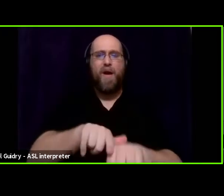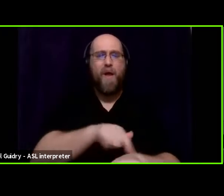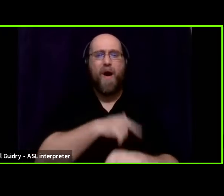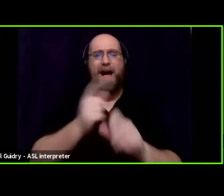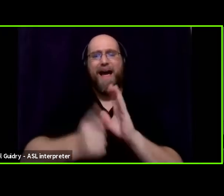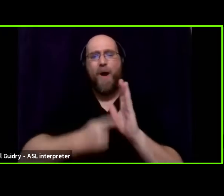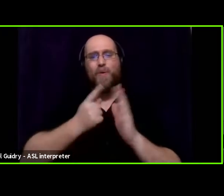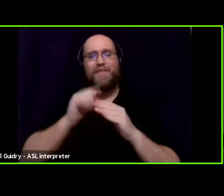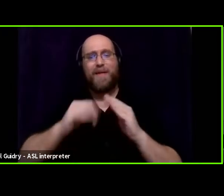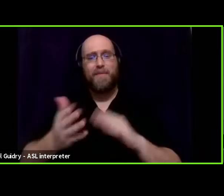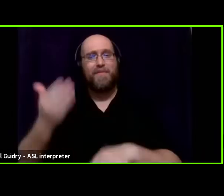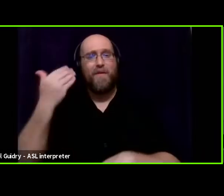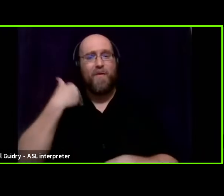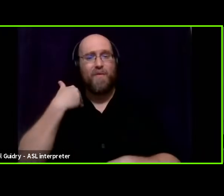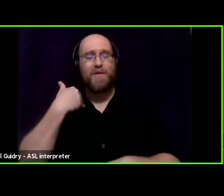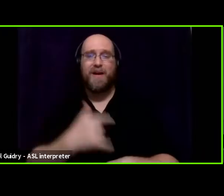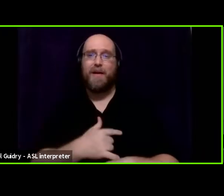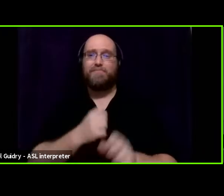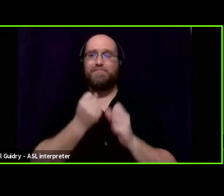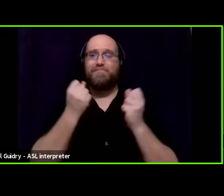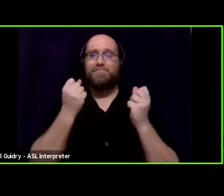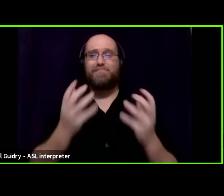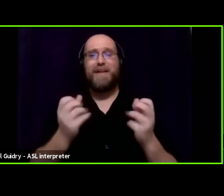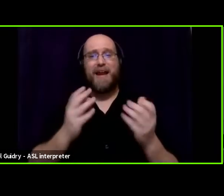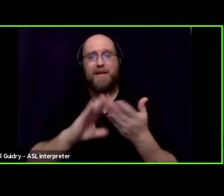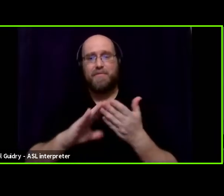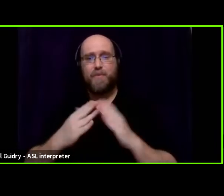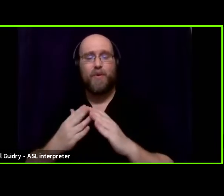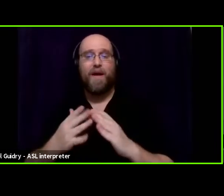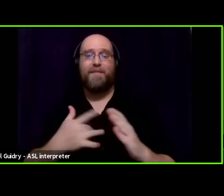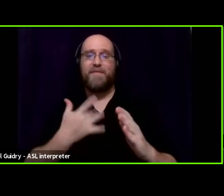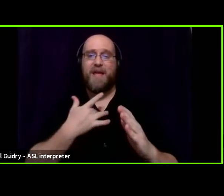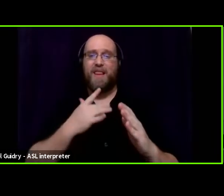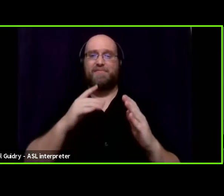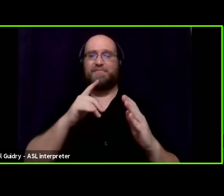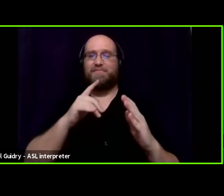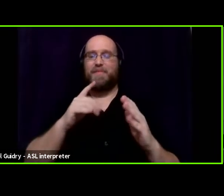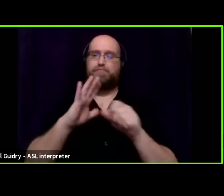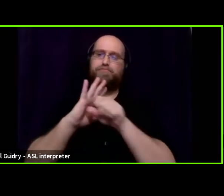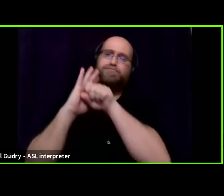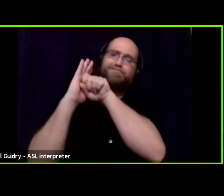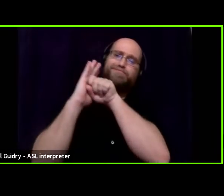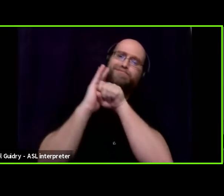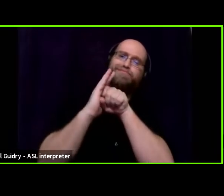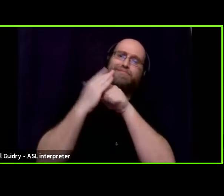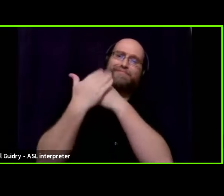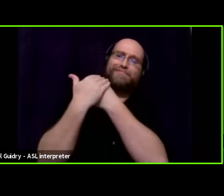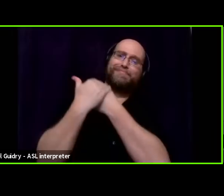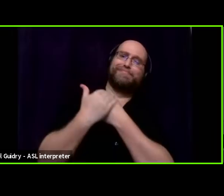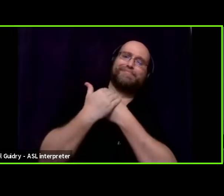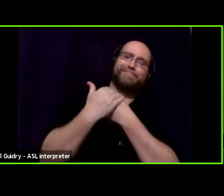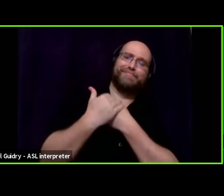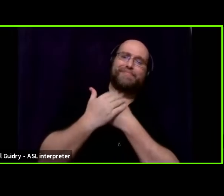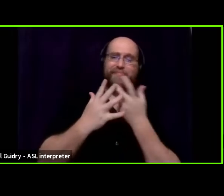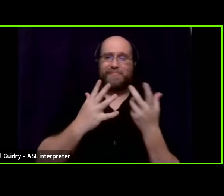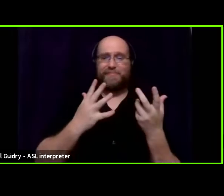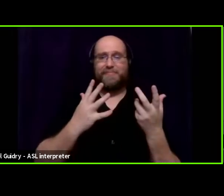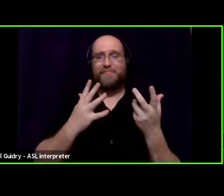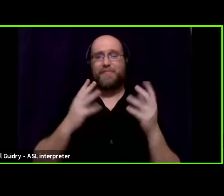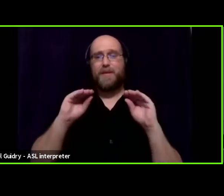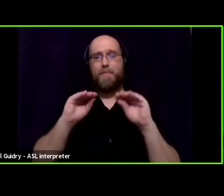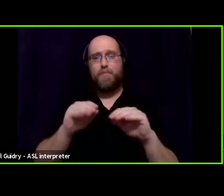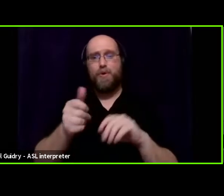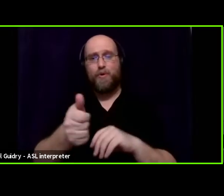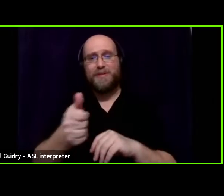many instances in communities where you're feeling unfair pressure to put yourselves, your students, and your families